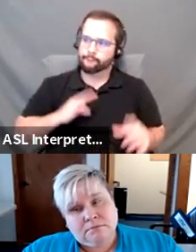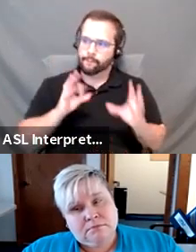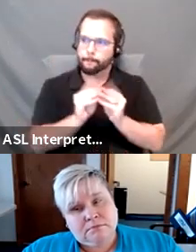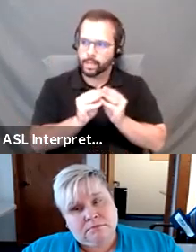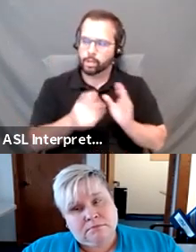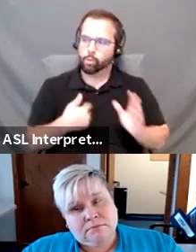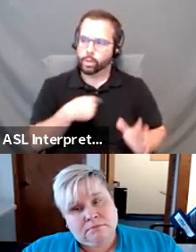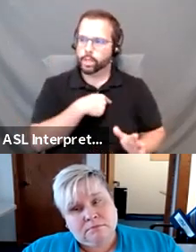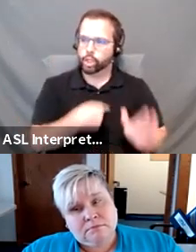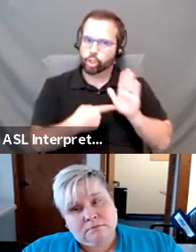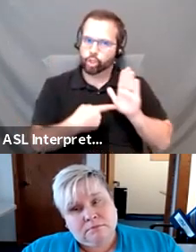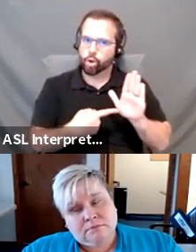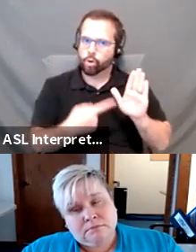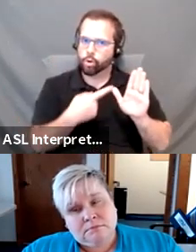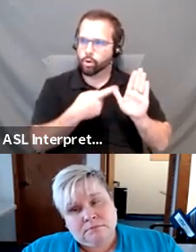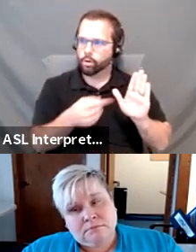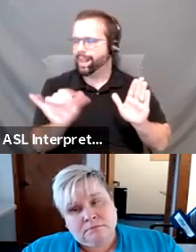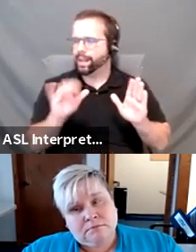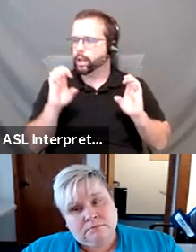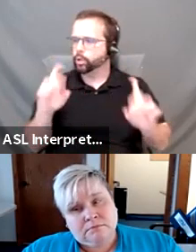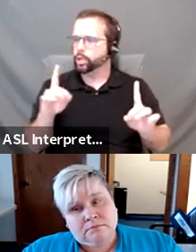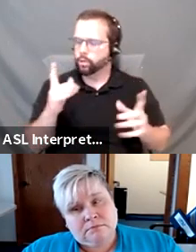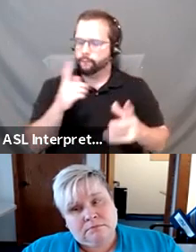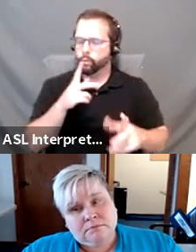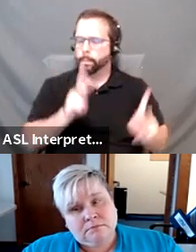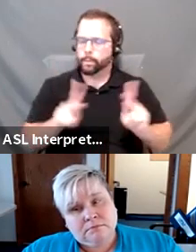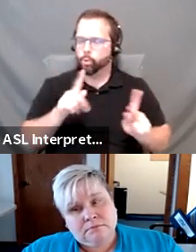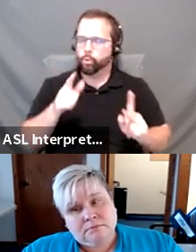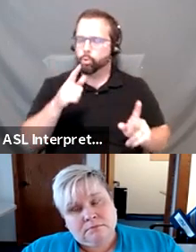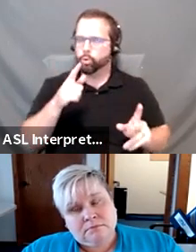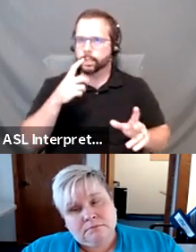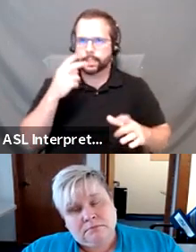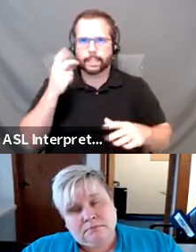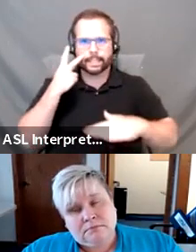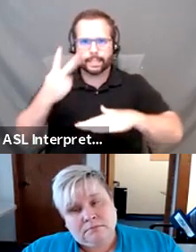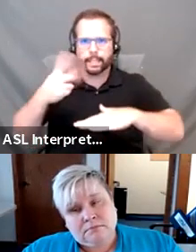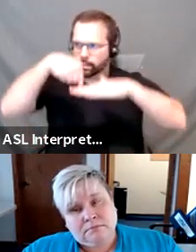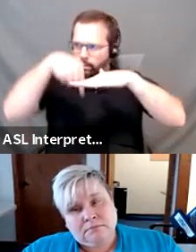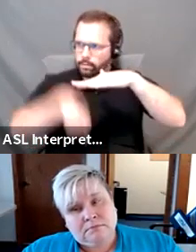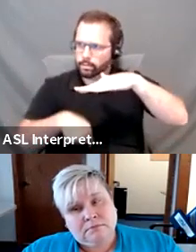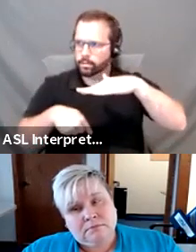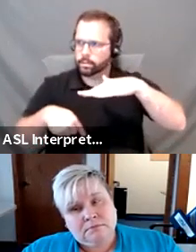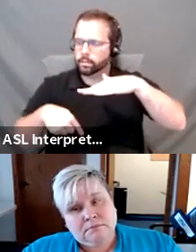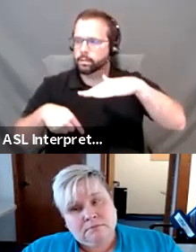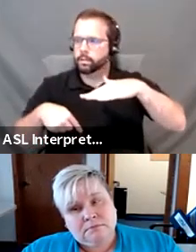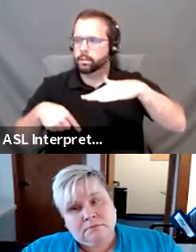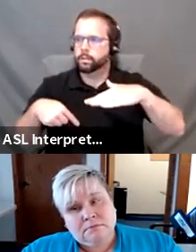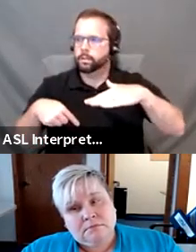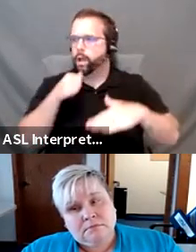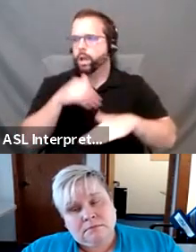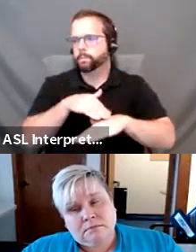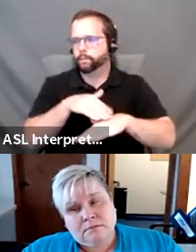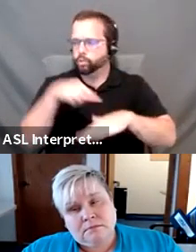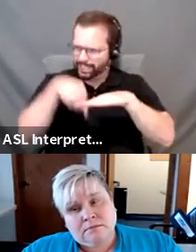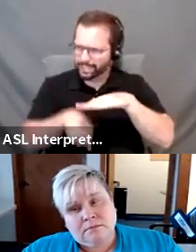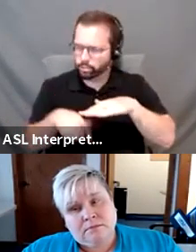piece to kind of gain some more insight. And I believe, if I'm looking at this right, we pulled it off of YouTube as well.